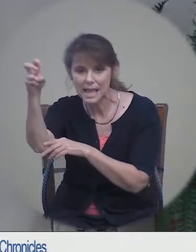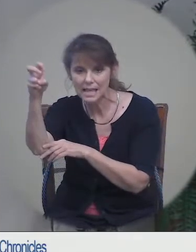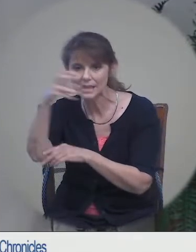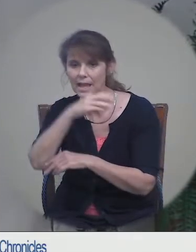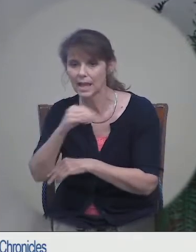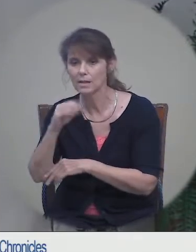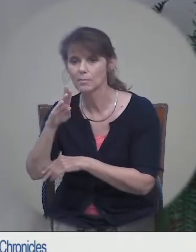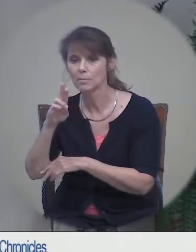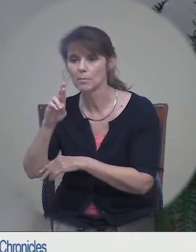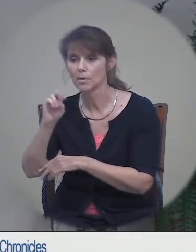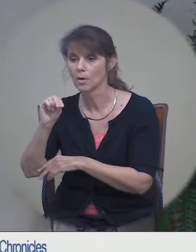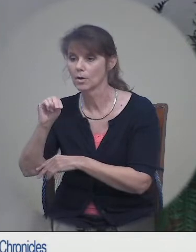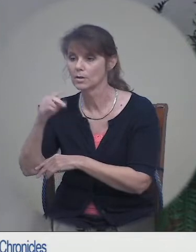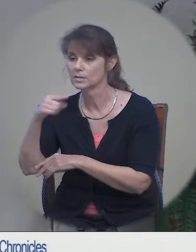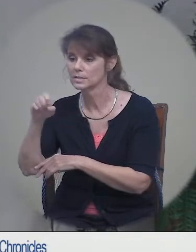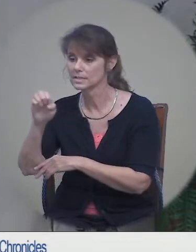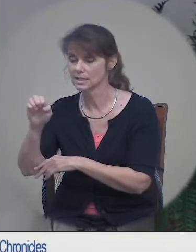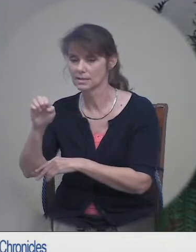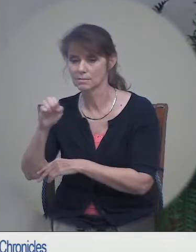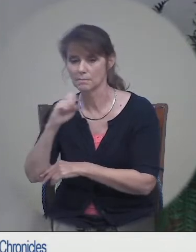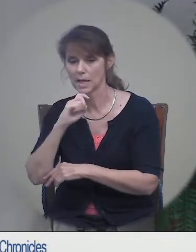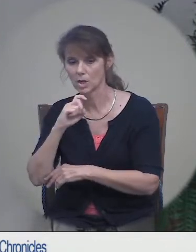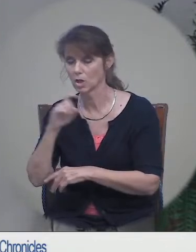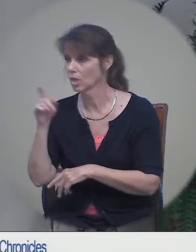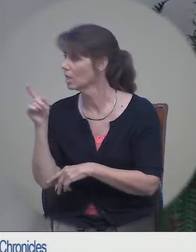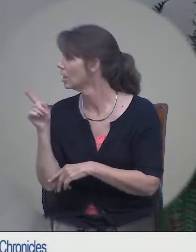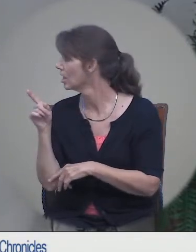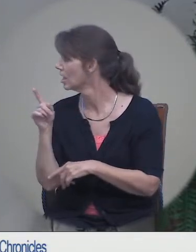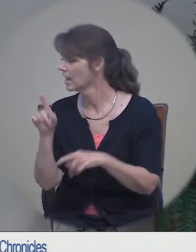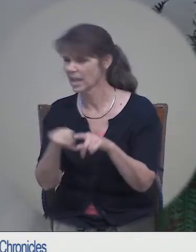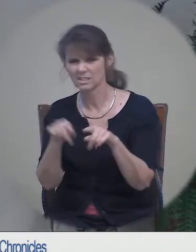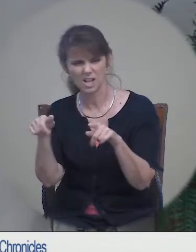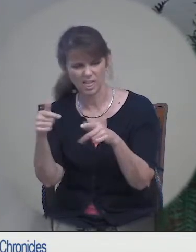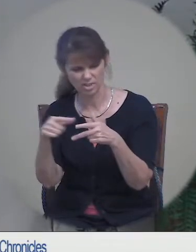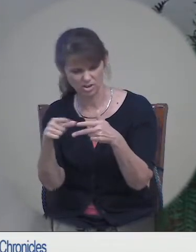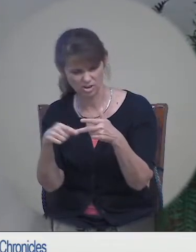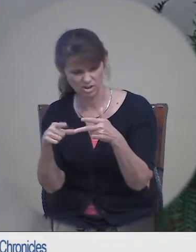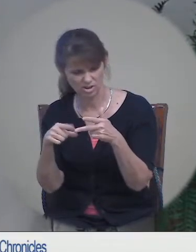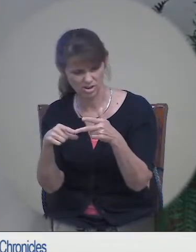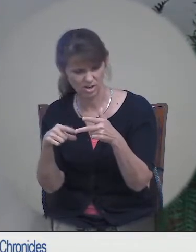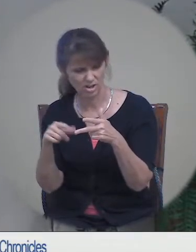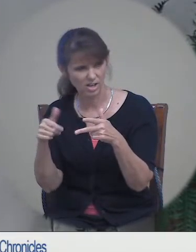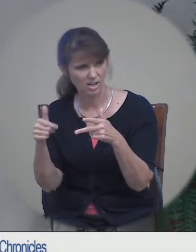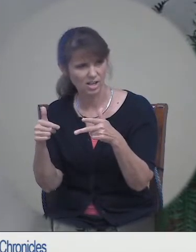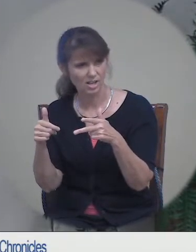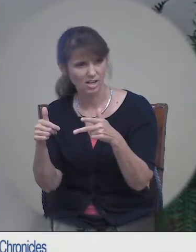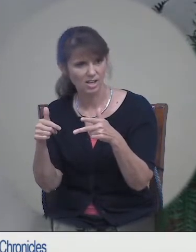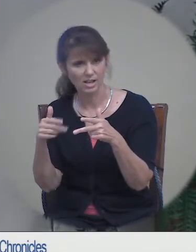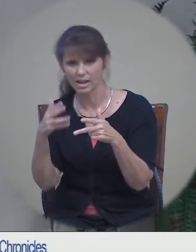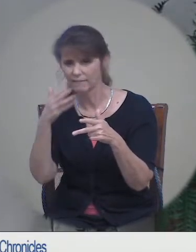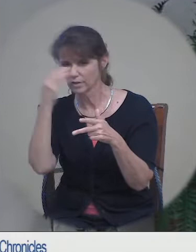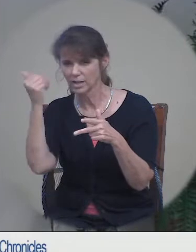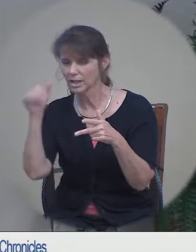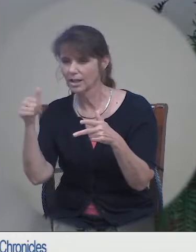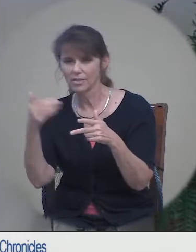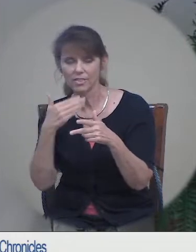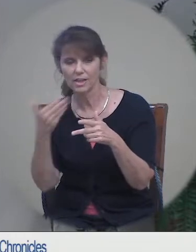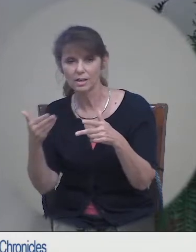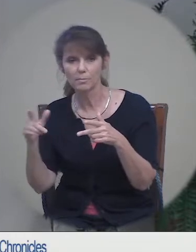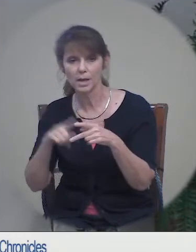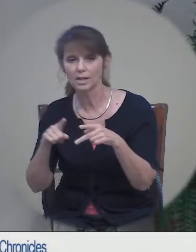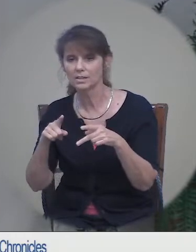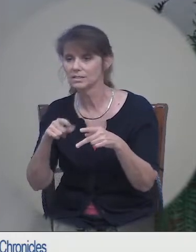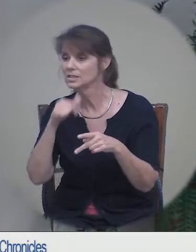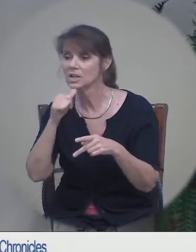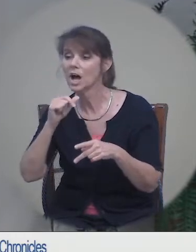bronze, and what else? What else does it say it's similar to? And it's also an unclean thing. So it's kind